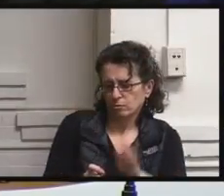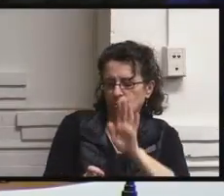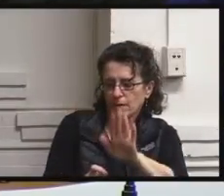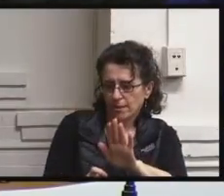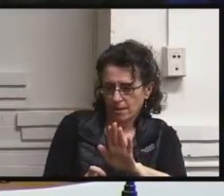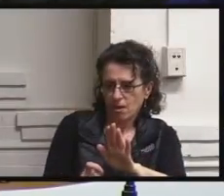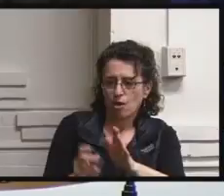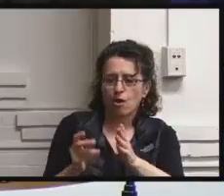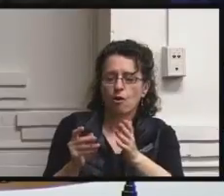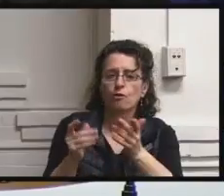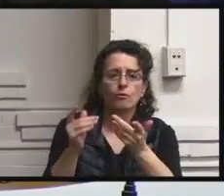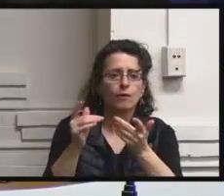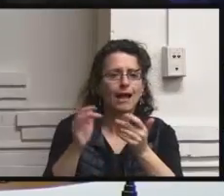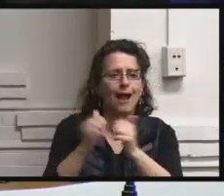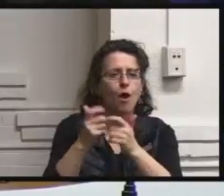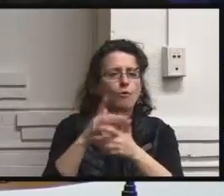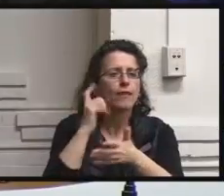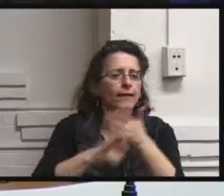FY18.